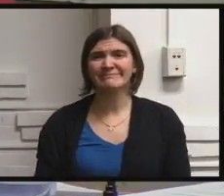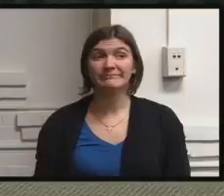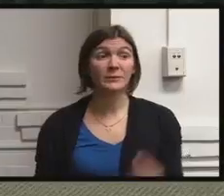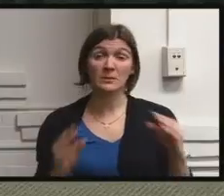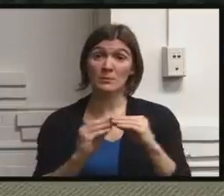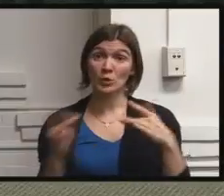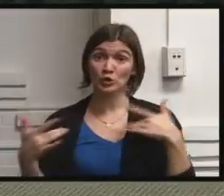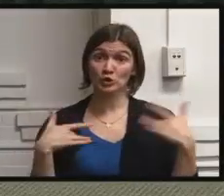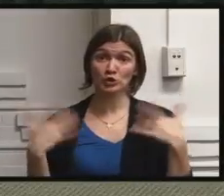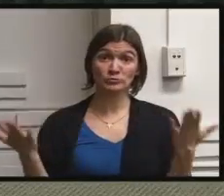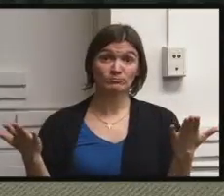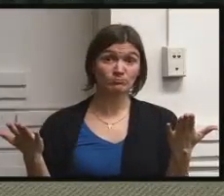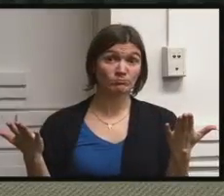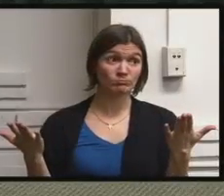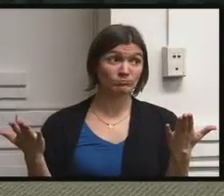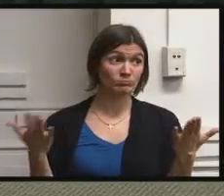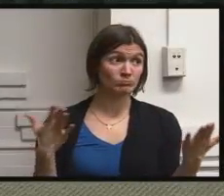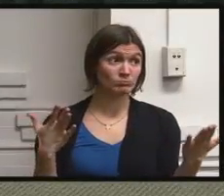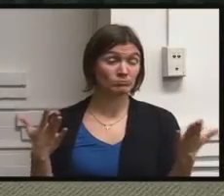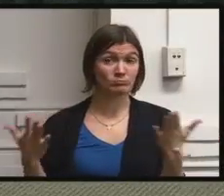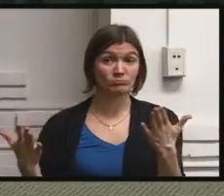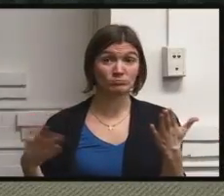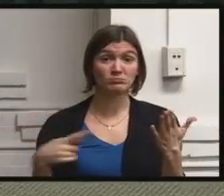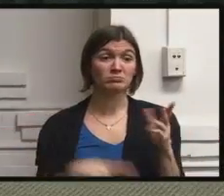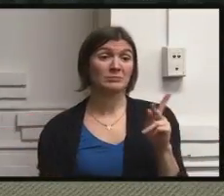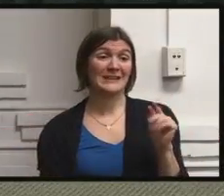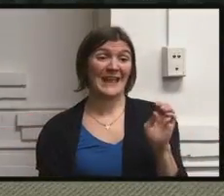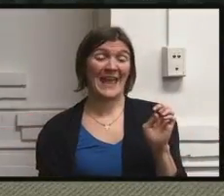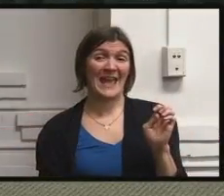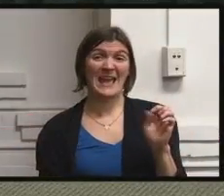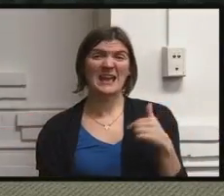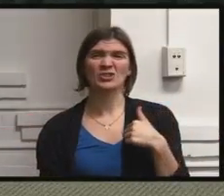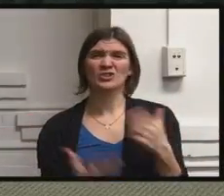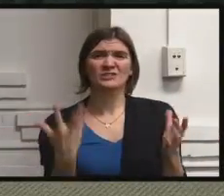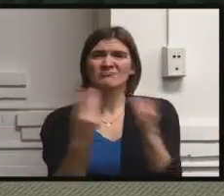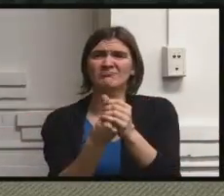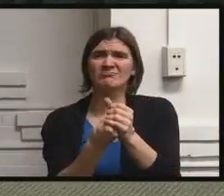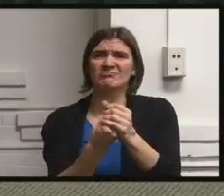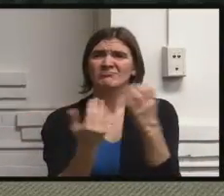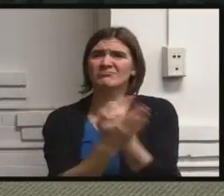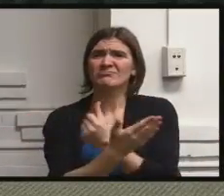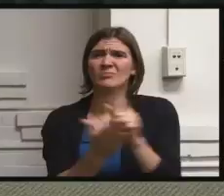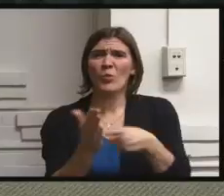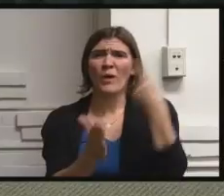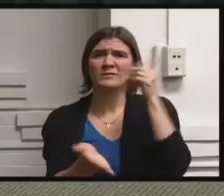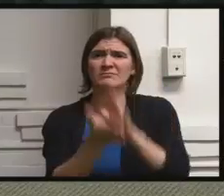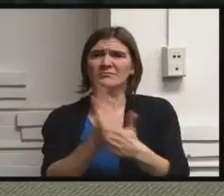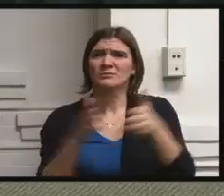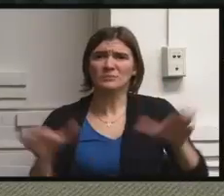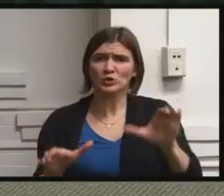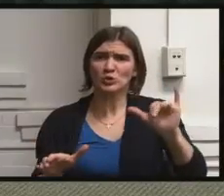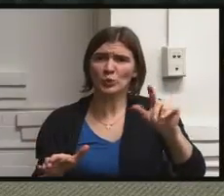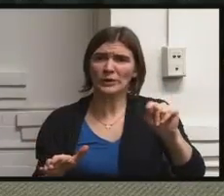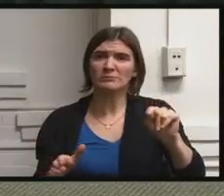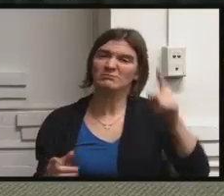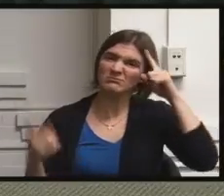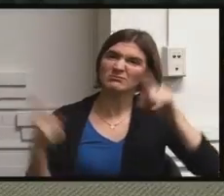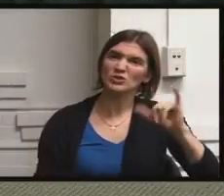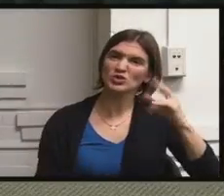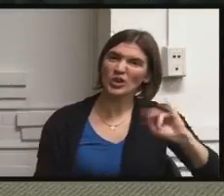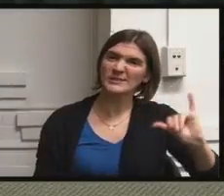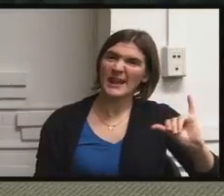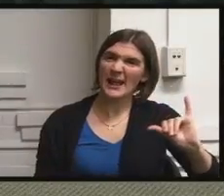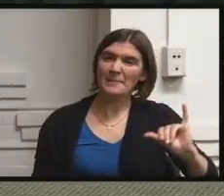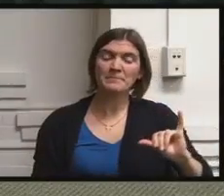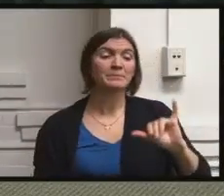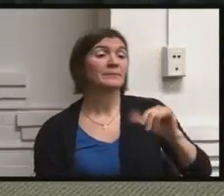Anybody else? I don't see a reason to phase it. No, I don't either. Right. The one issue